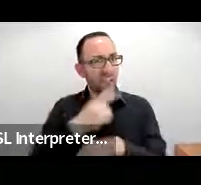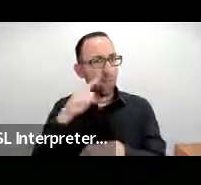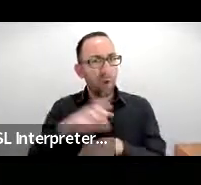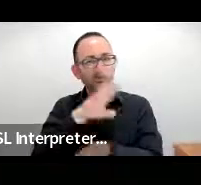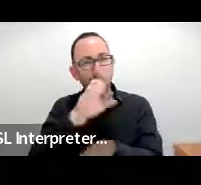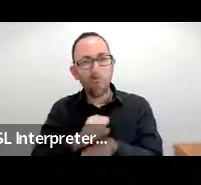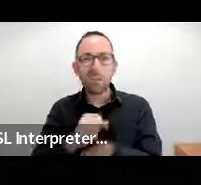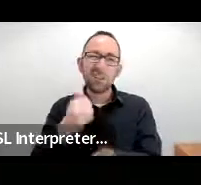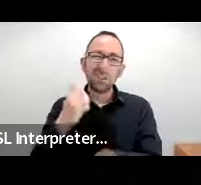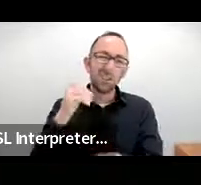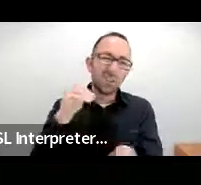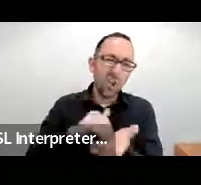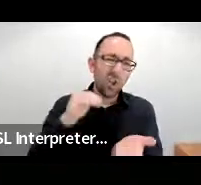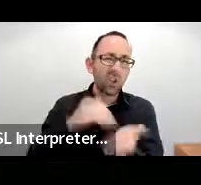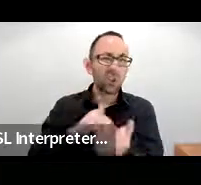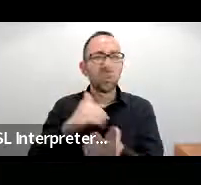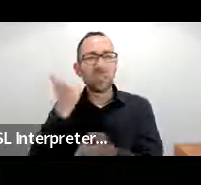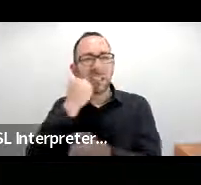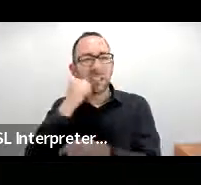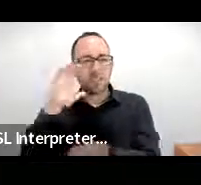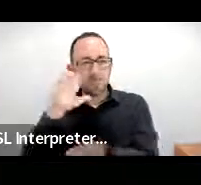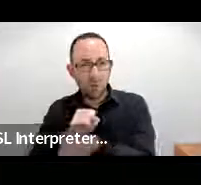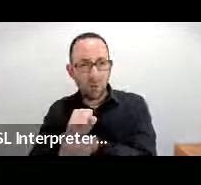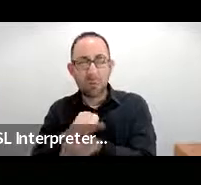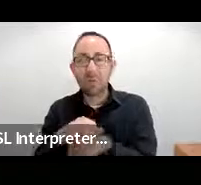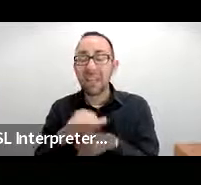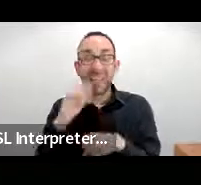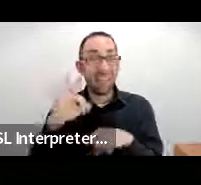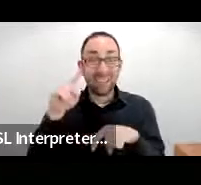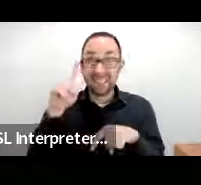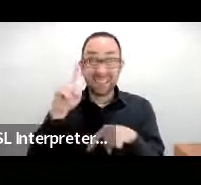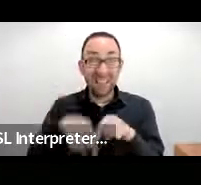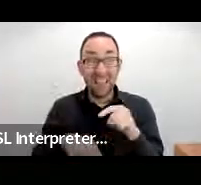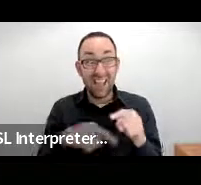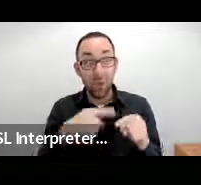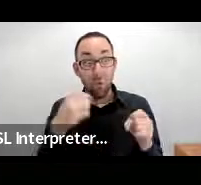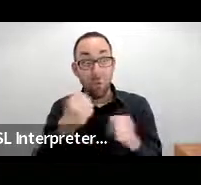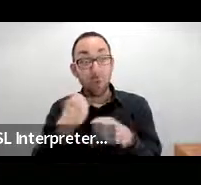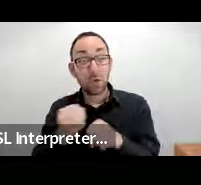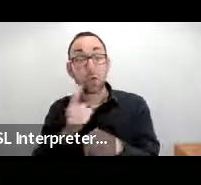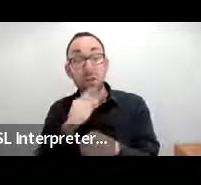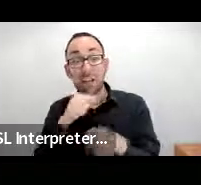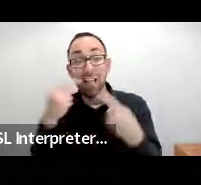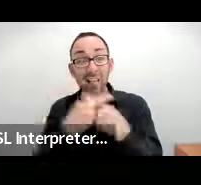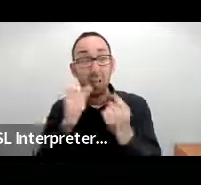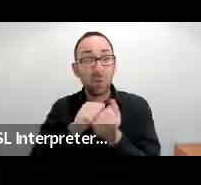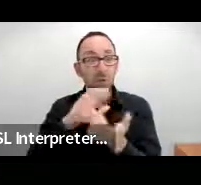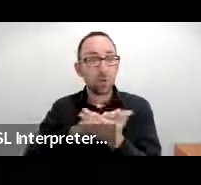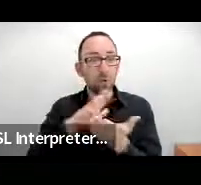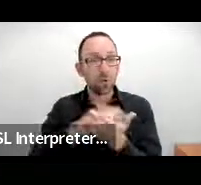the students attend part of the day and all travel plans be scheduled around the school calendar.